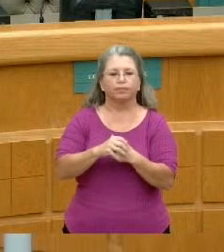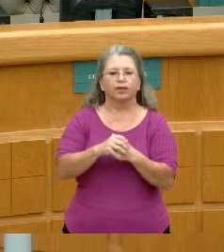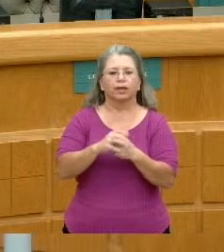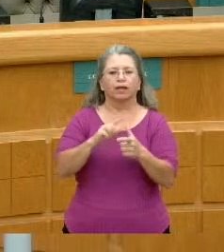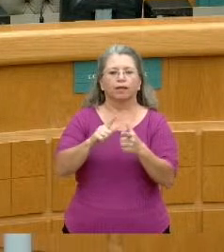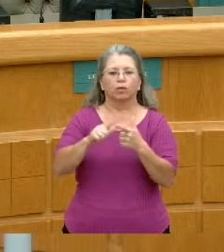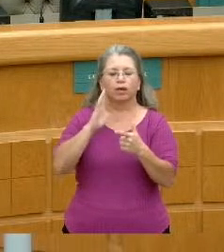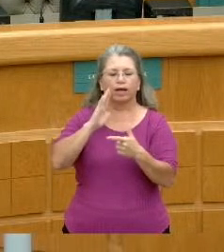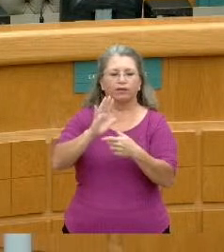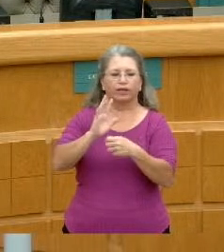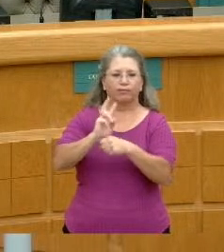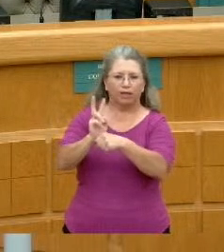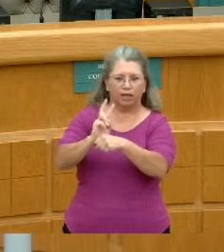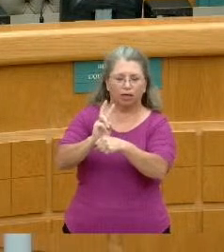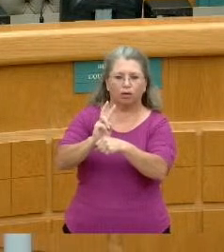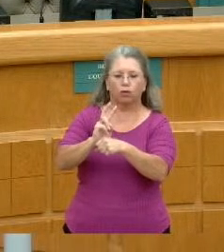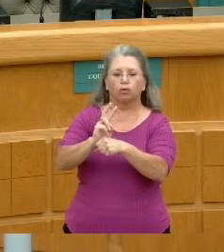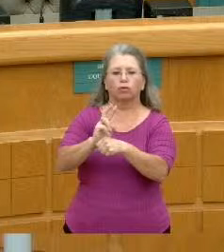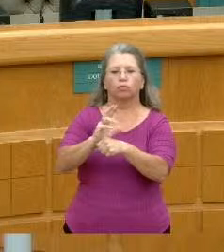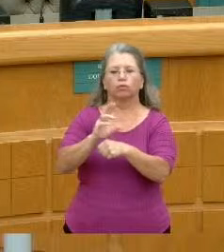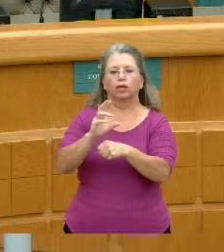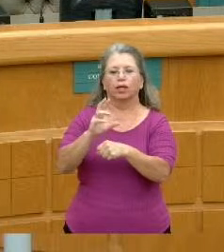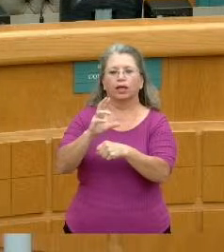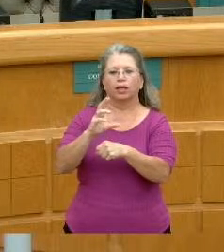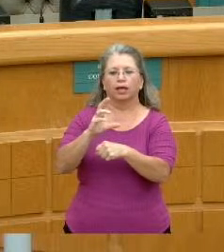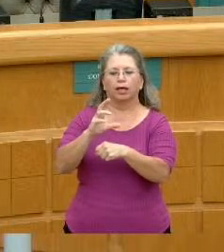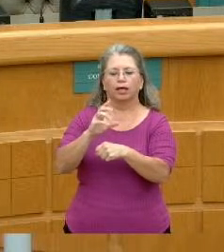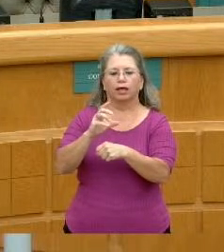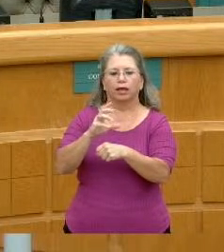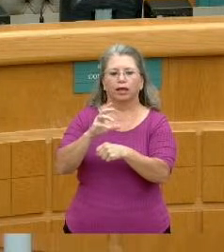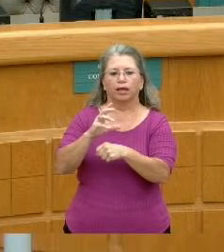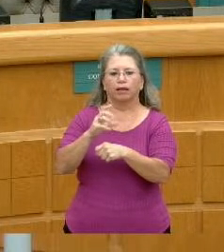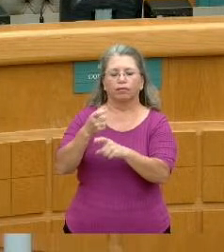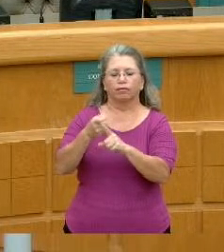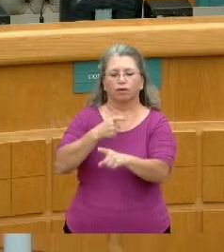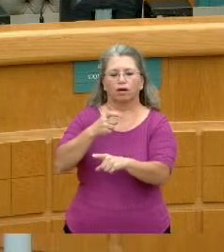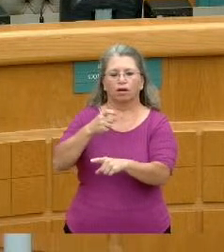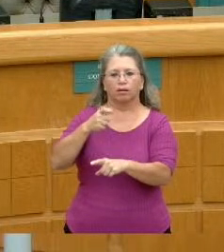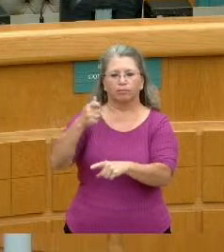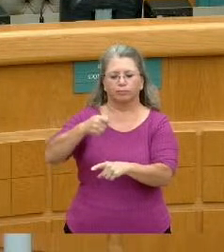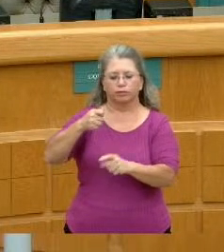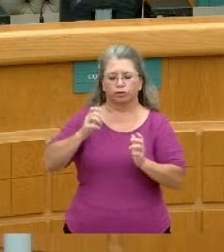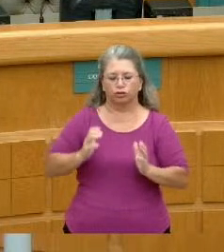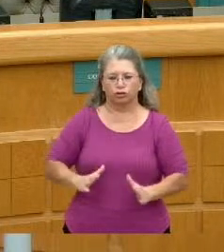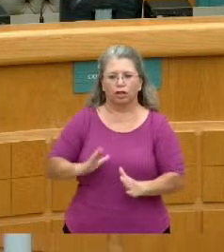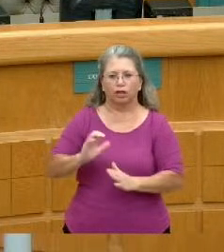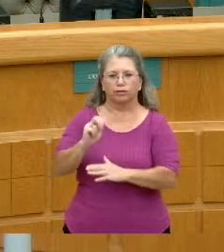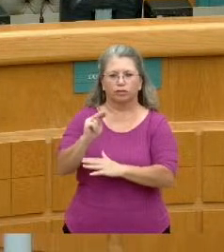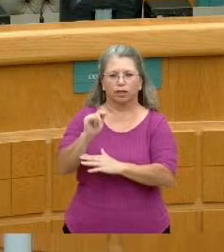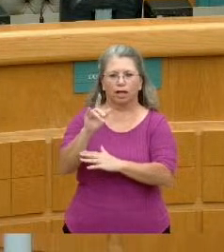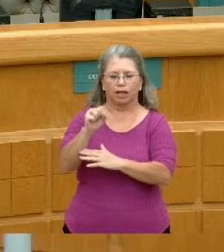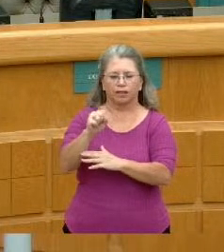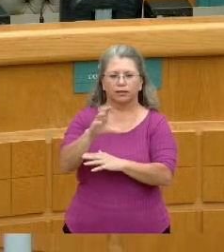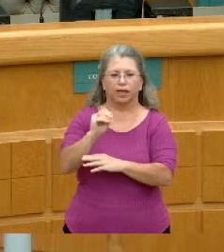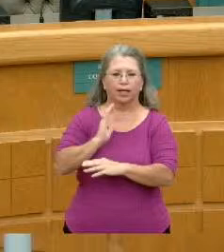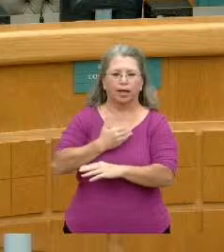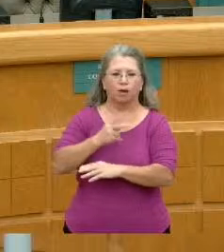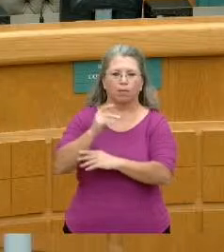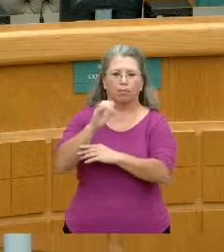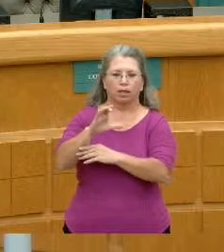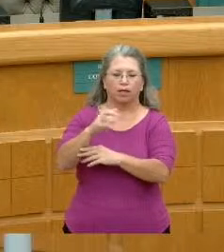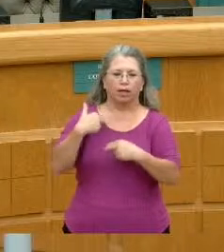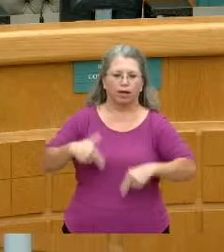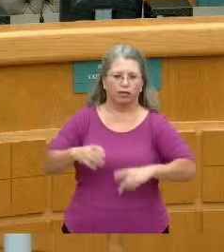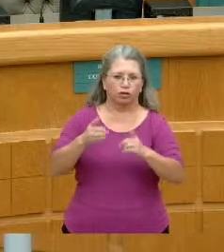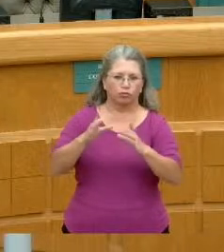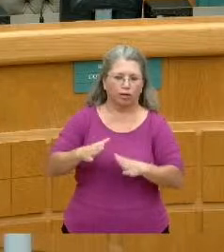and a live feed from Nueces County Judge Barbara Canales, and then our Public Health Director, Annette